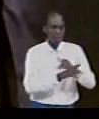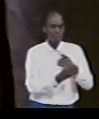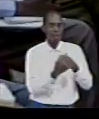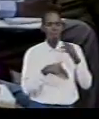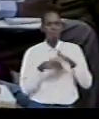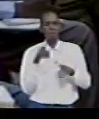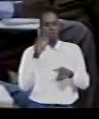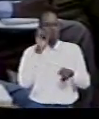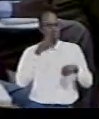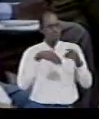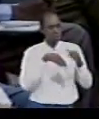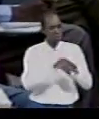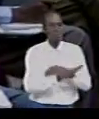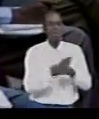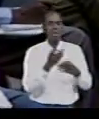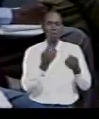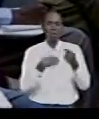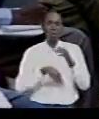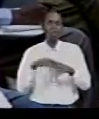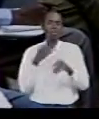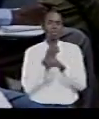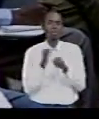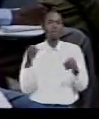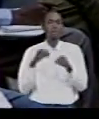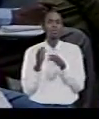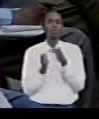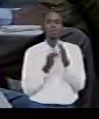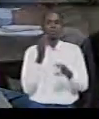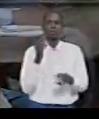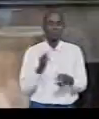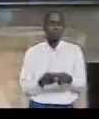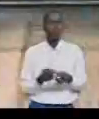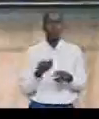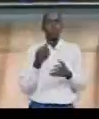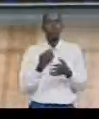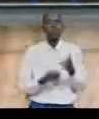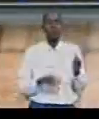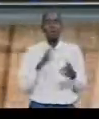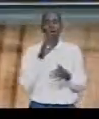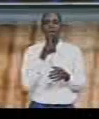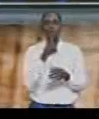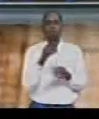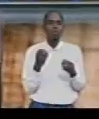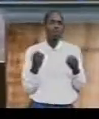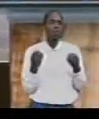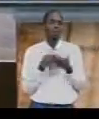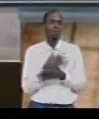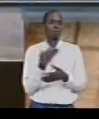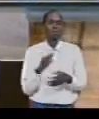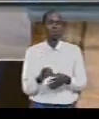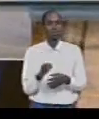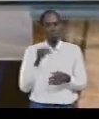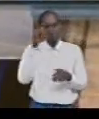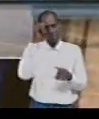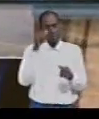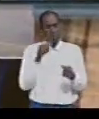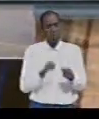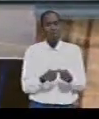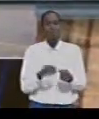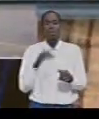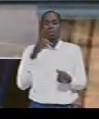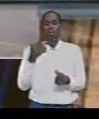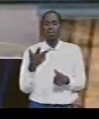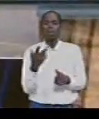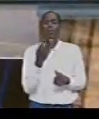you'll come out in Jesus' name. Nebuchadnezzar's furnace, what are we afraid of? Shadrach, Meshach, and Abednego, they went